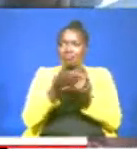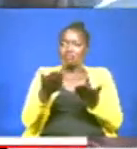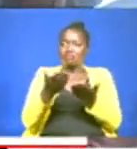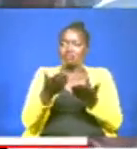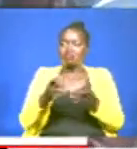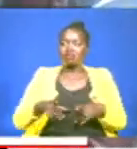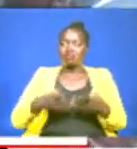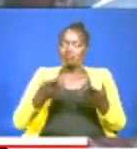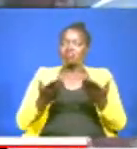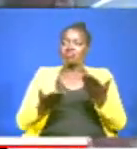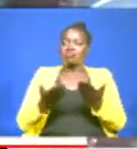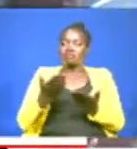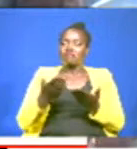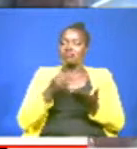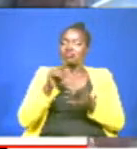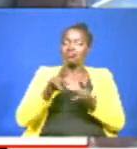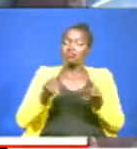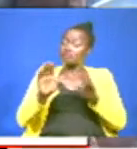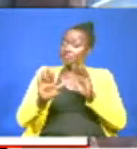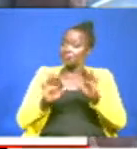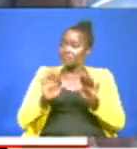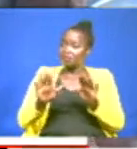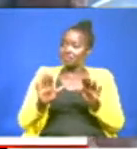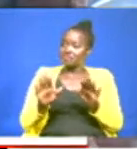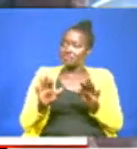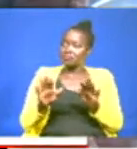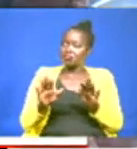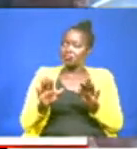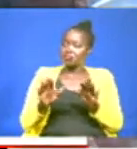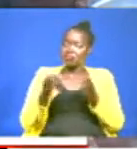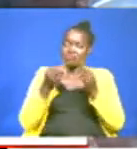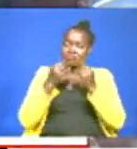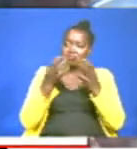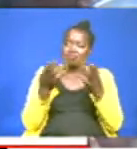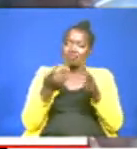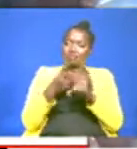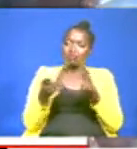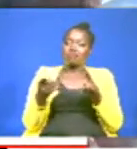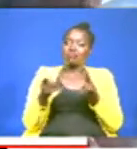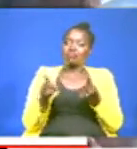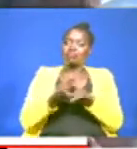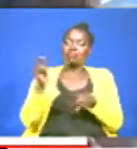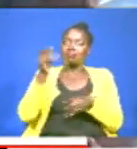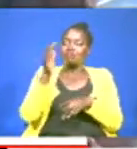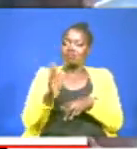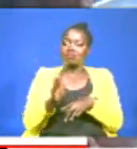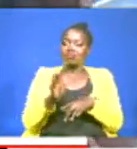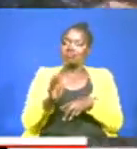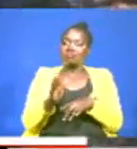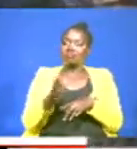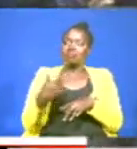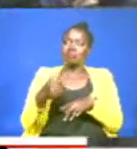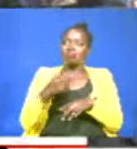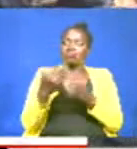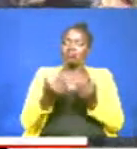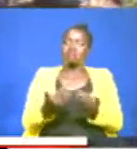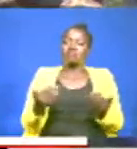though this is not their land as per the information, but they are still Kenyans, they are still our children.